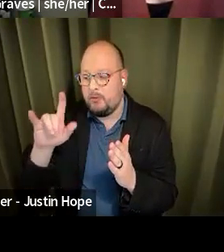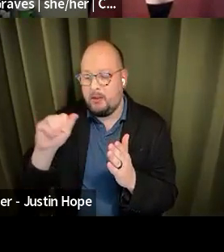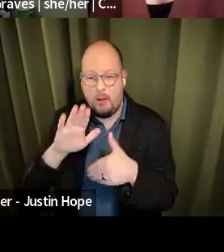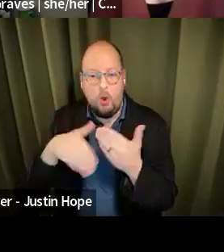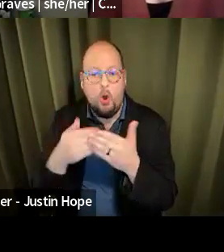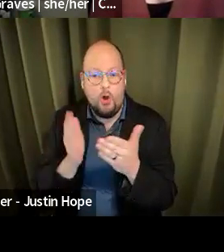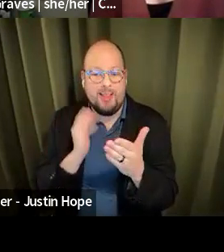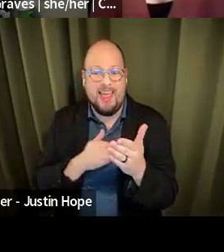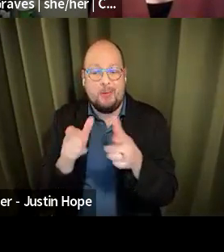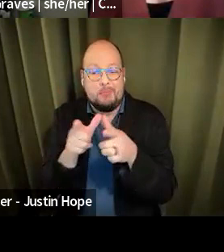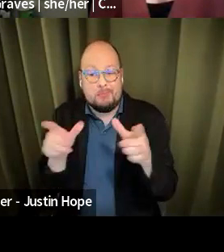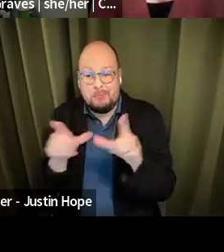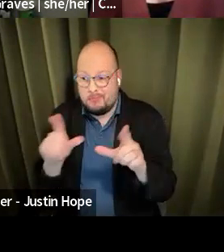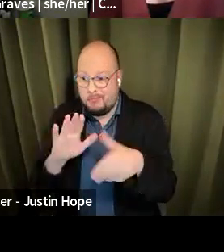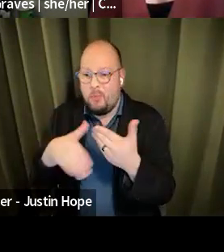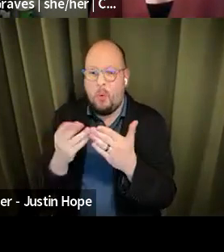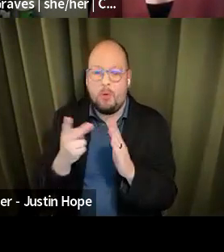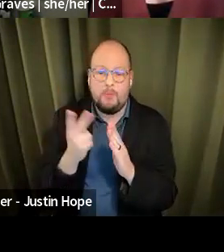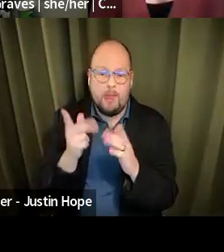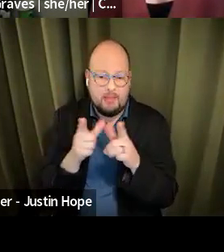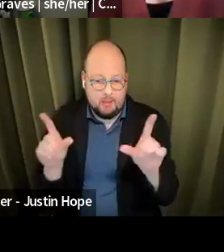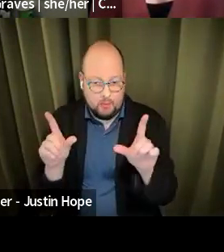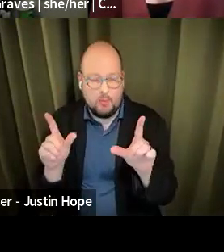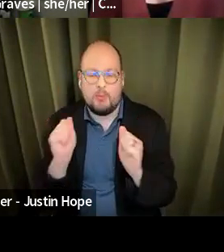time, and the